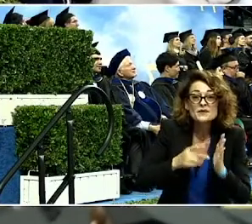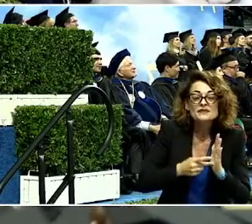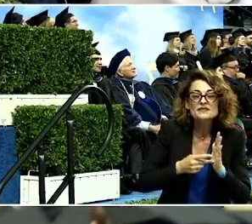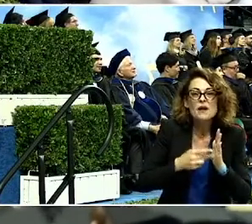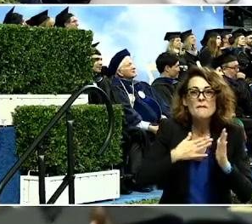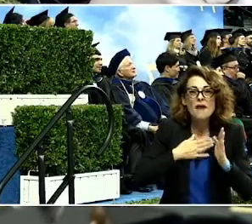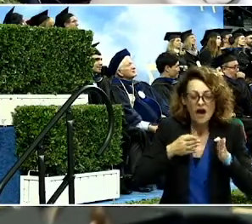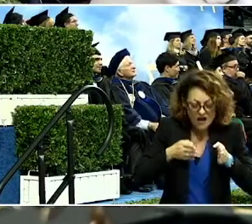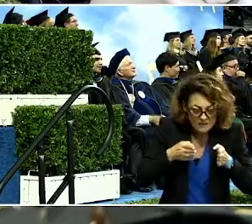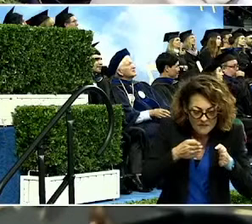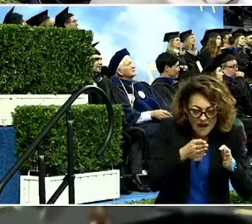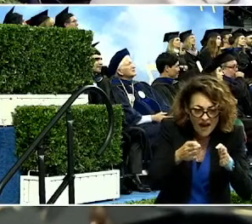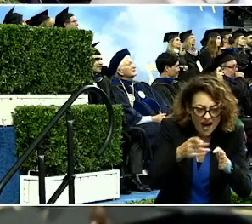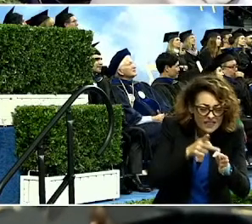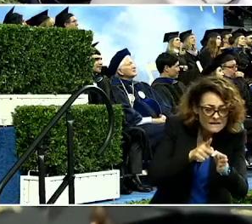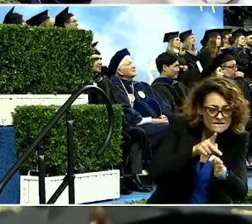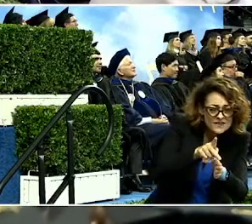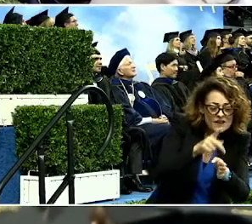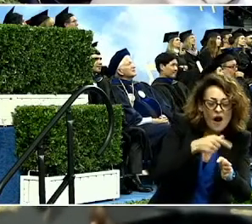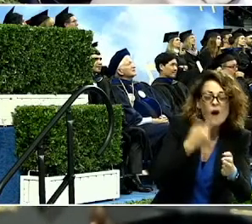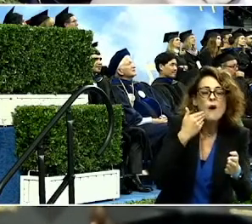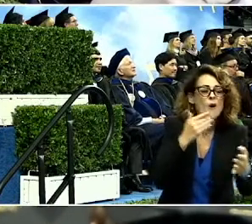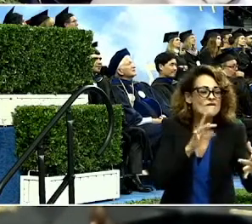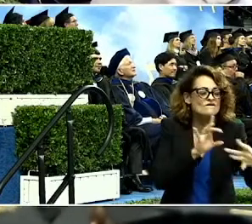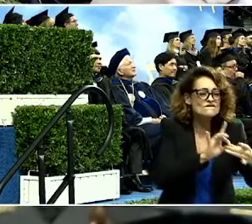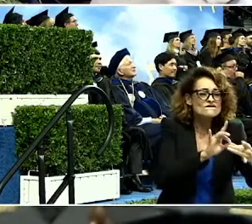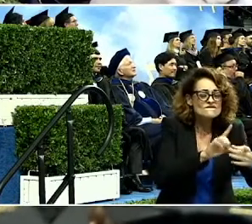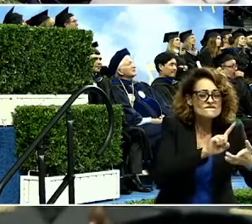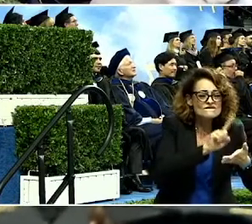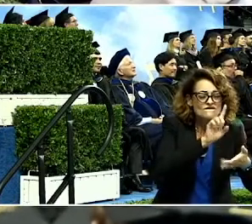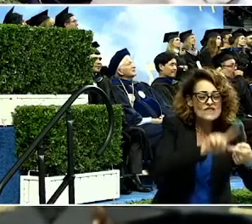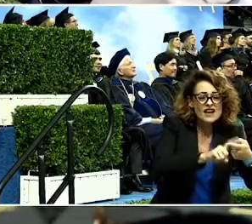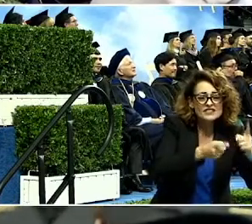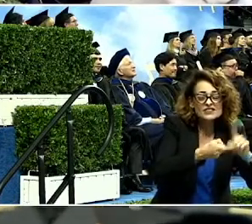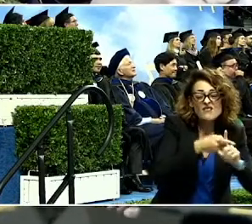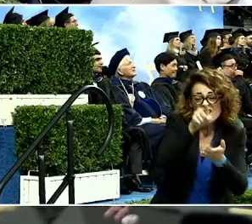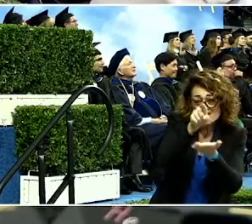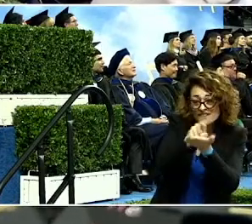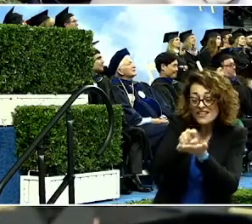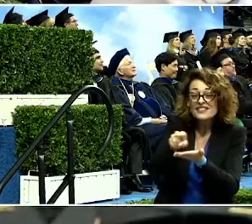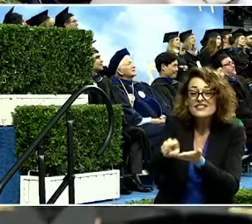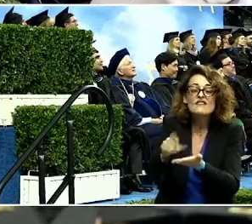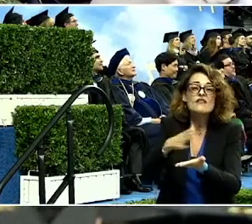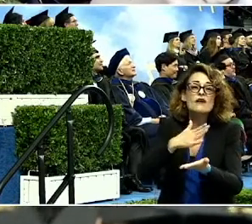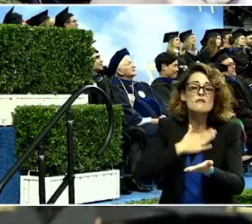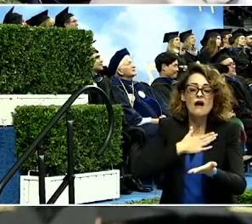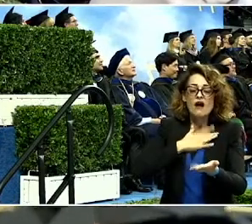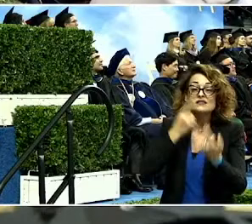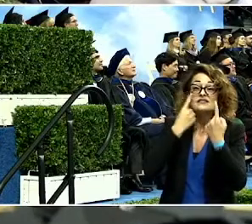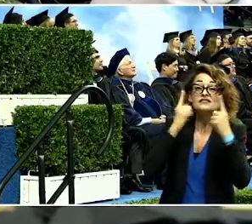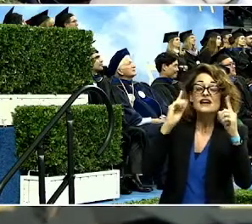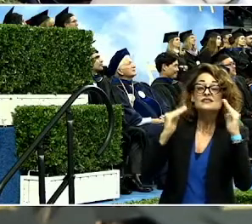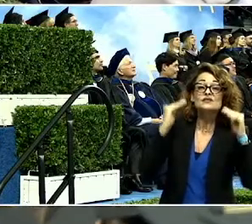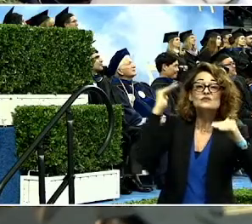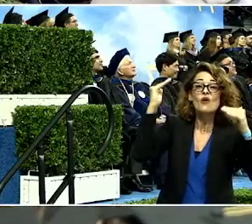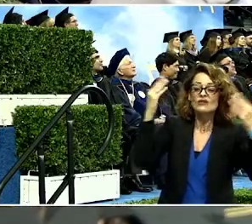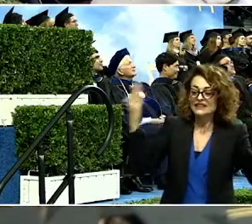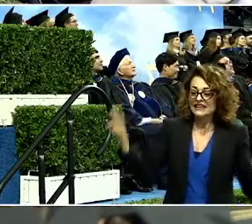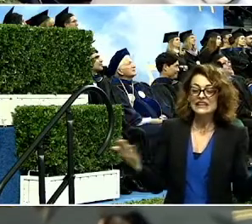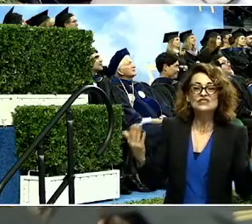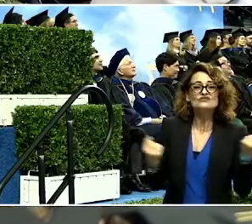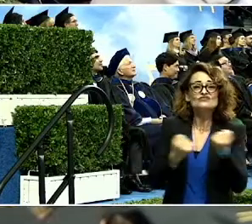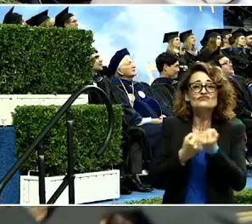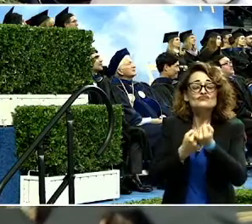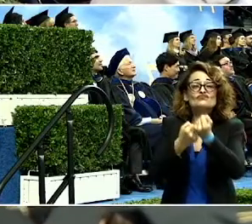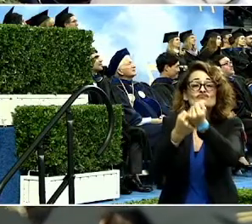path, formed lifelong friendships, fell in love, and fostered my success as an adult. As a person with a fairly